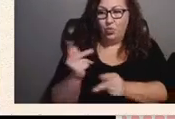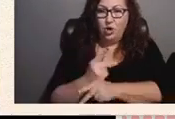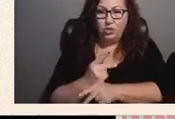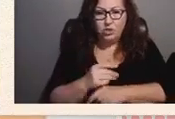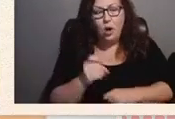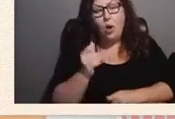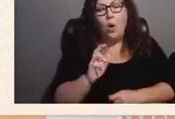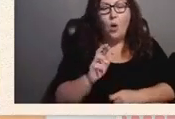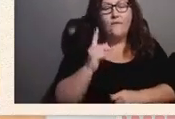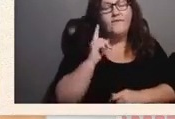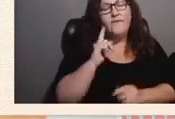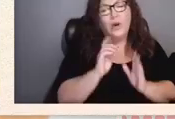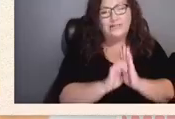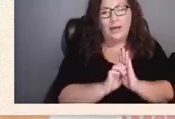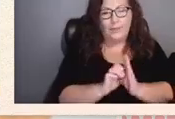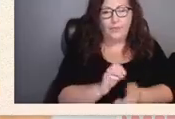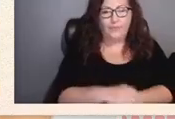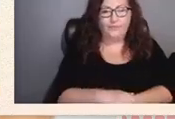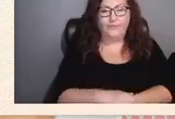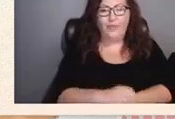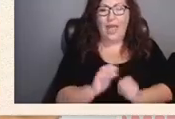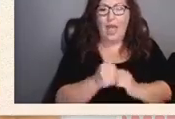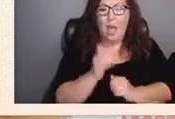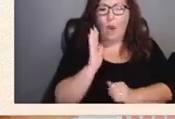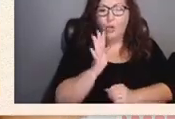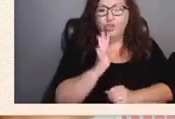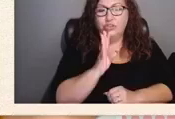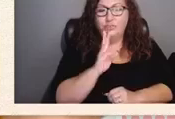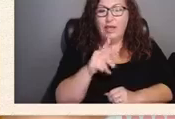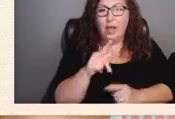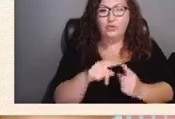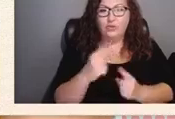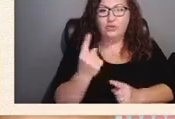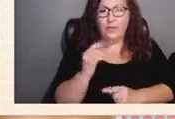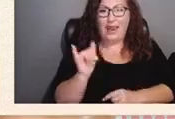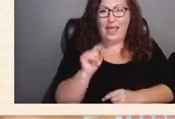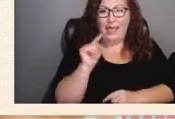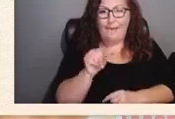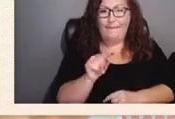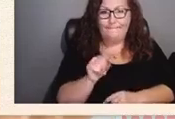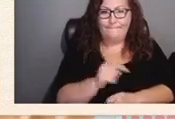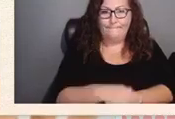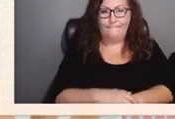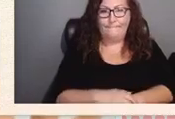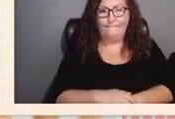example, how would you speak up to somebody like him?